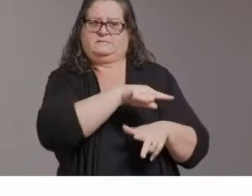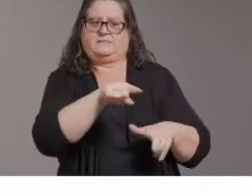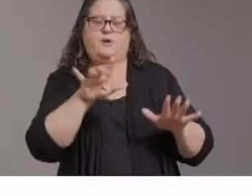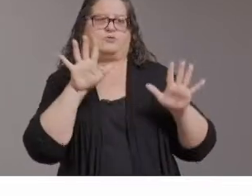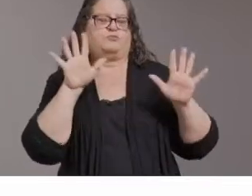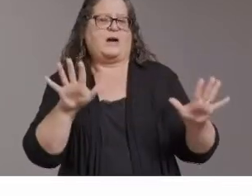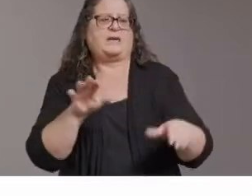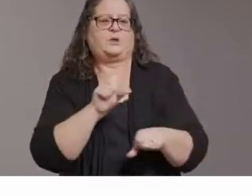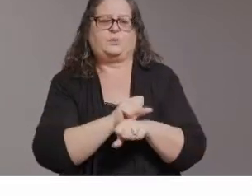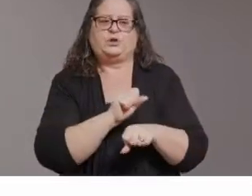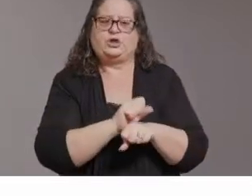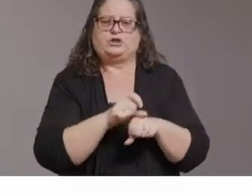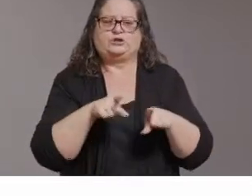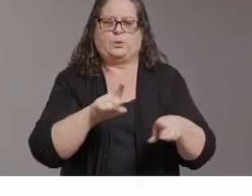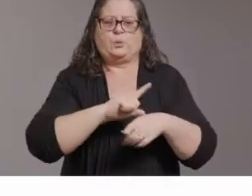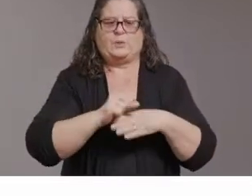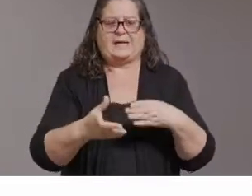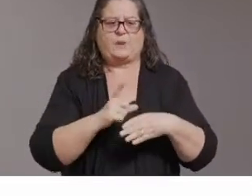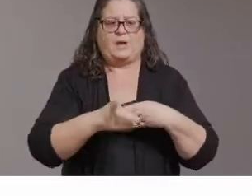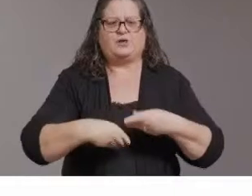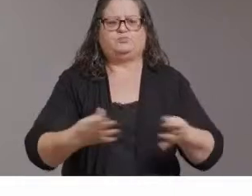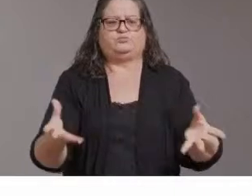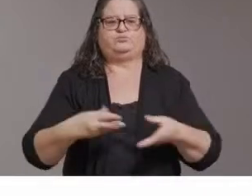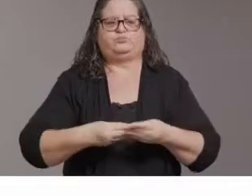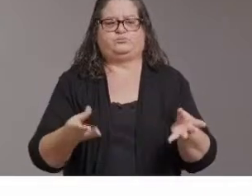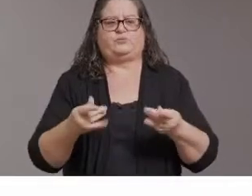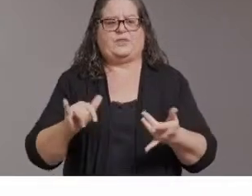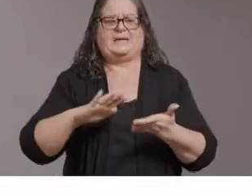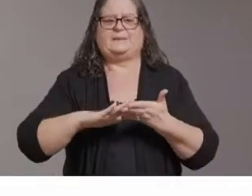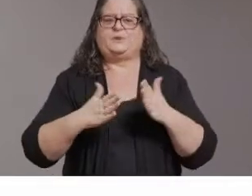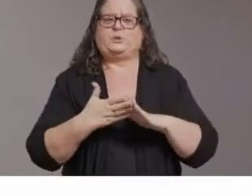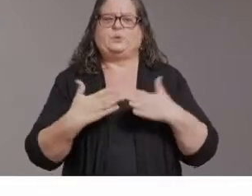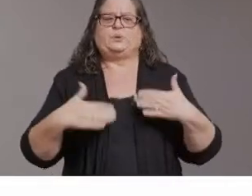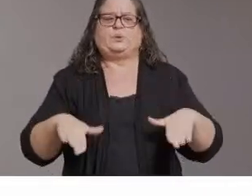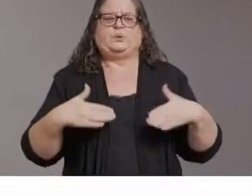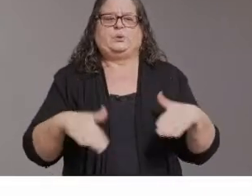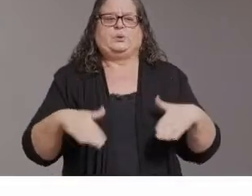to initiate community-based pop-up events.